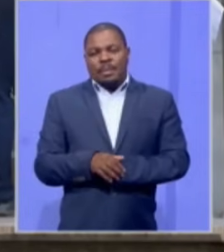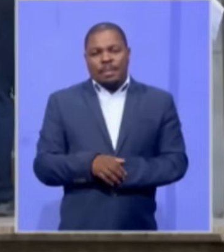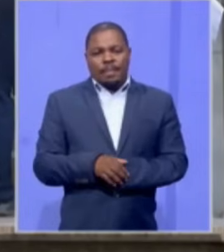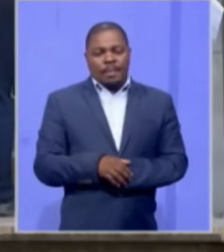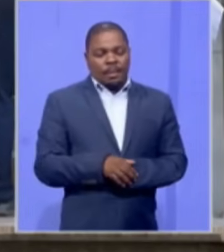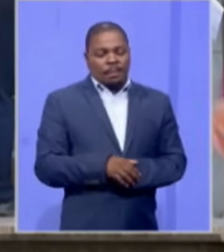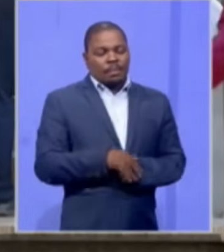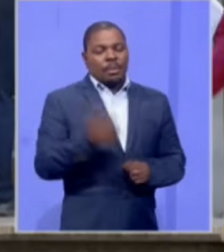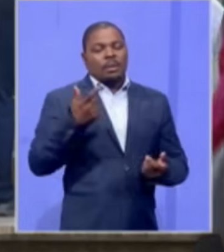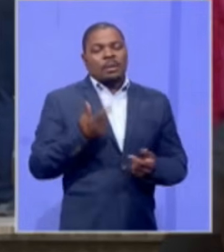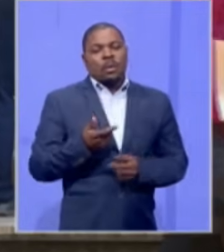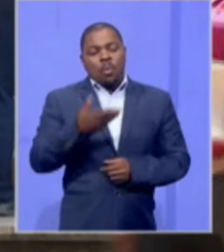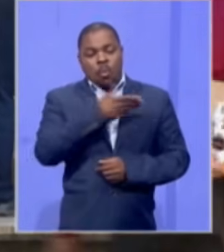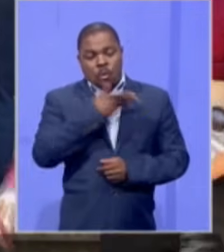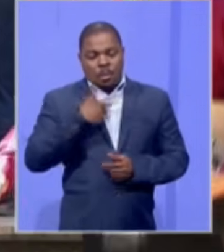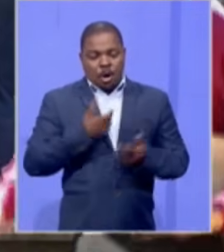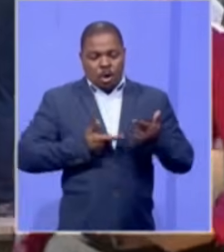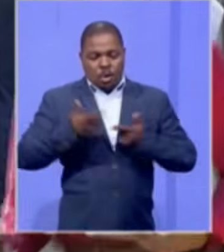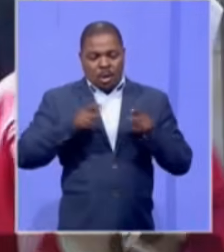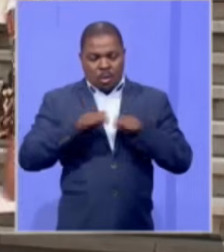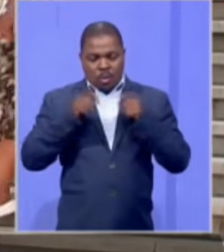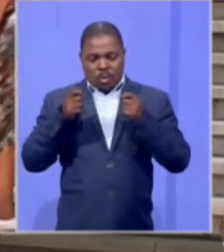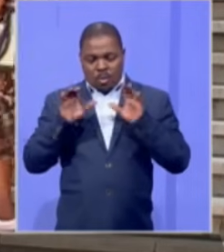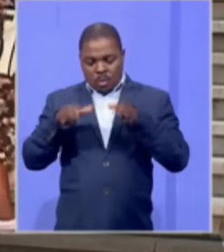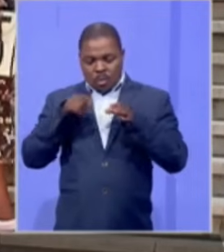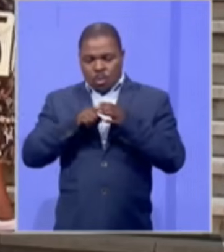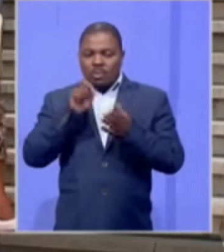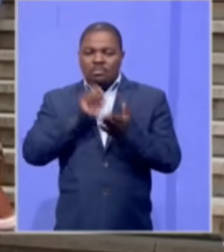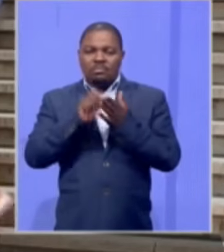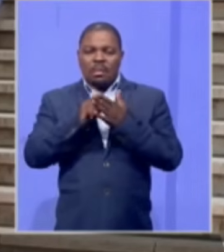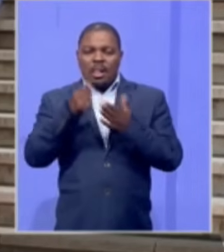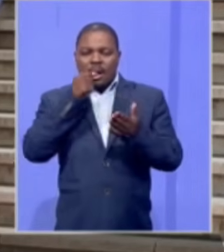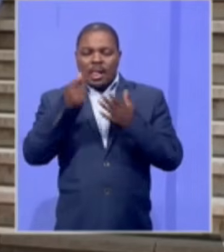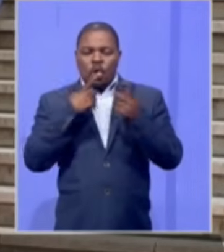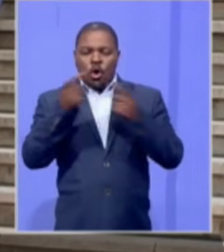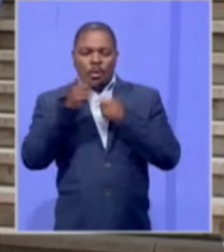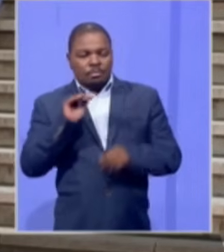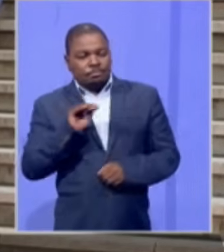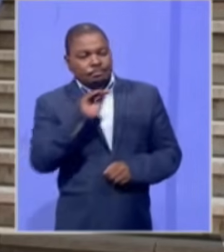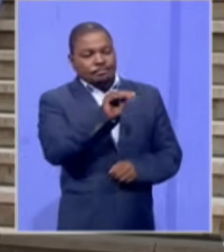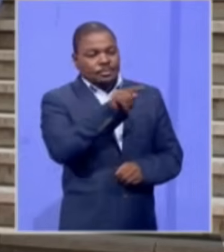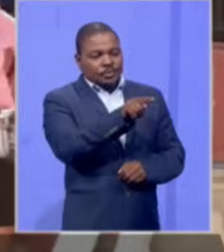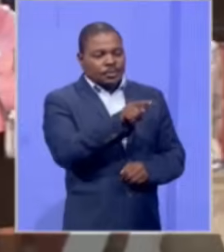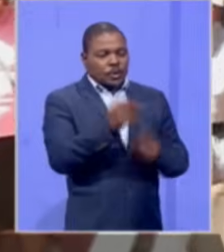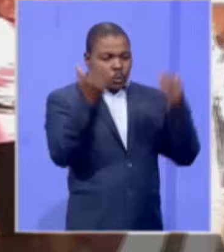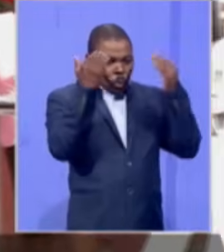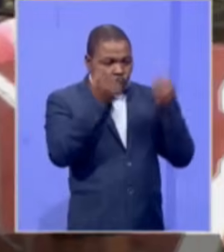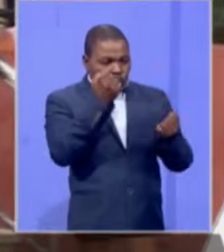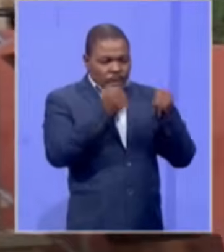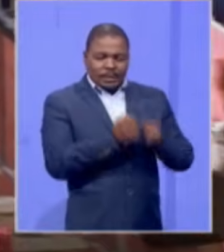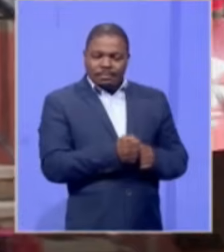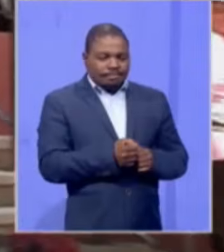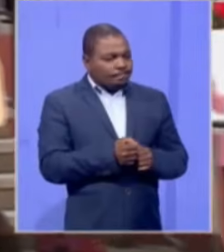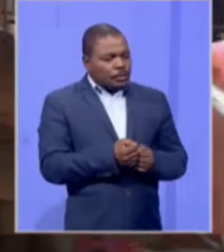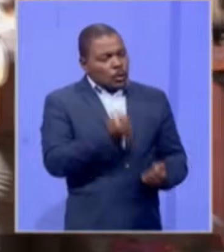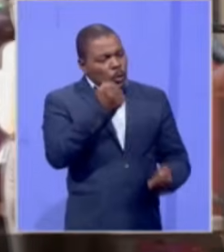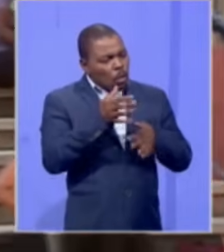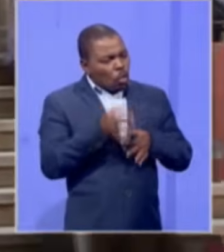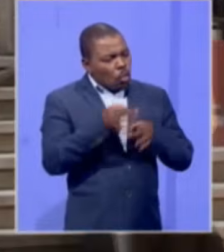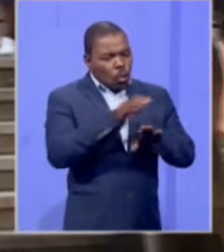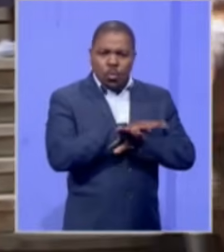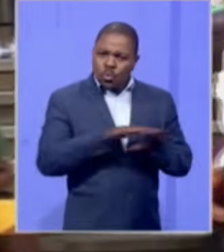naha wa maqwetha a basadi o ngotse lengolo la ditletlebo o ngolla lekgotla la magistrata hore dinyewe di sisitiswe ho